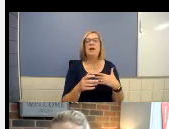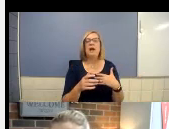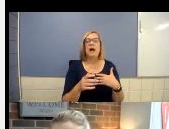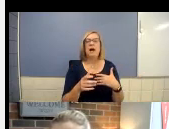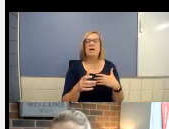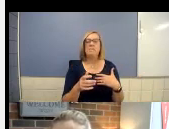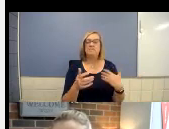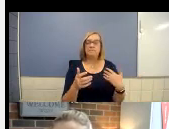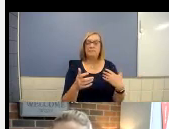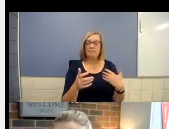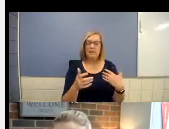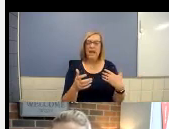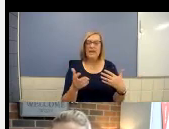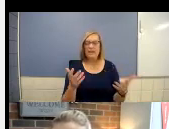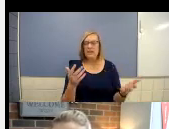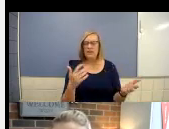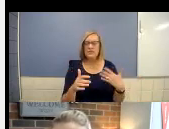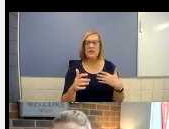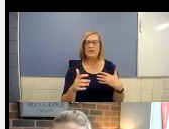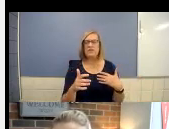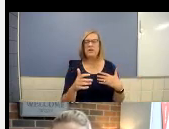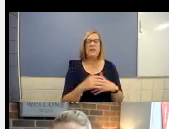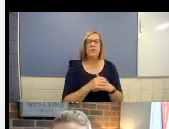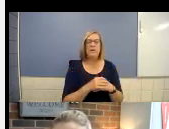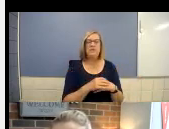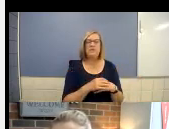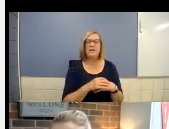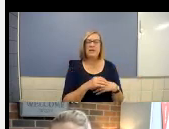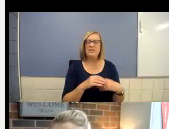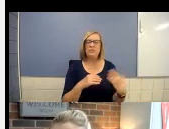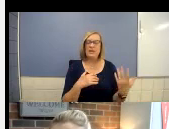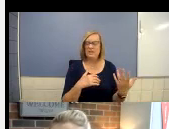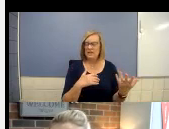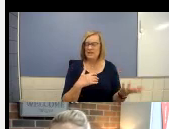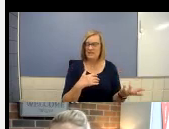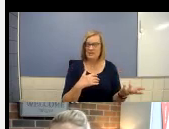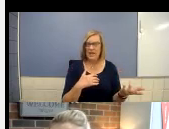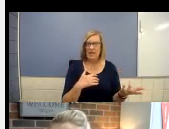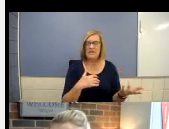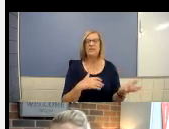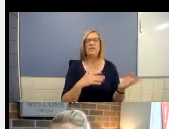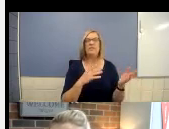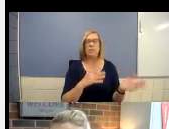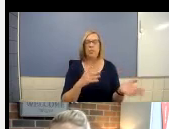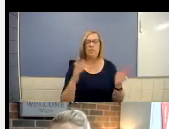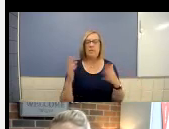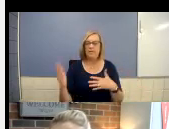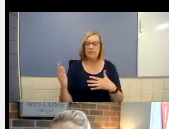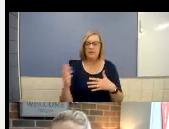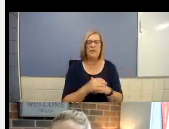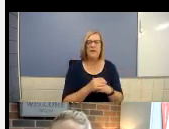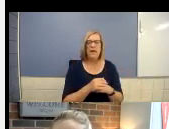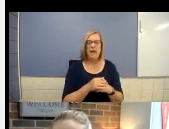interpreting. And it includes another interpreting course. Transliteration is a different form